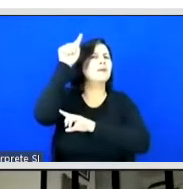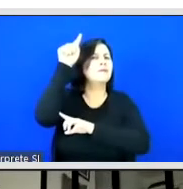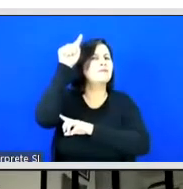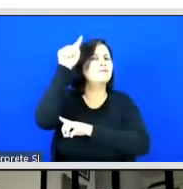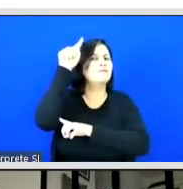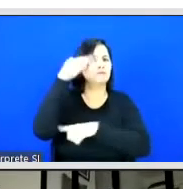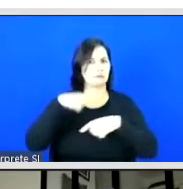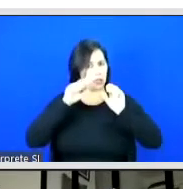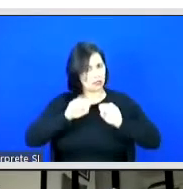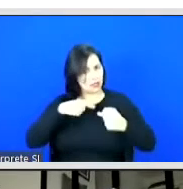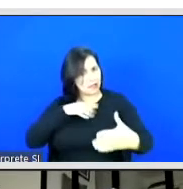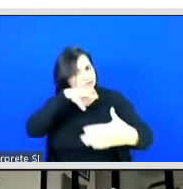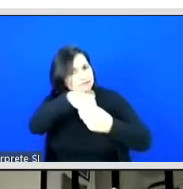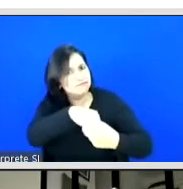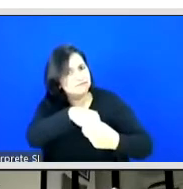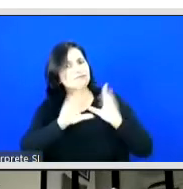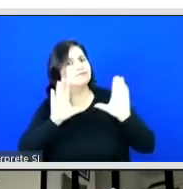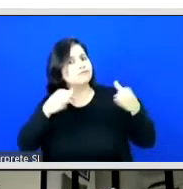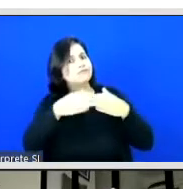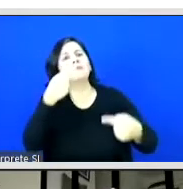You have the floor, you have 3 minutes.